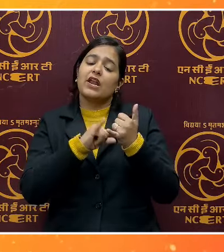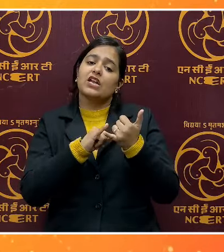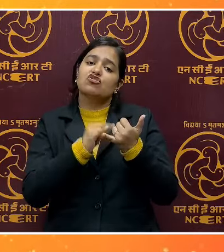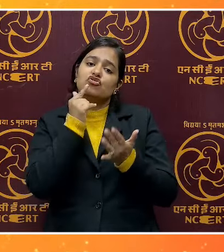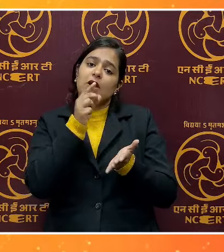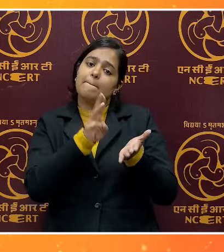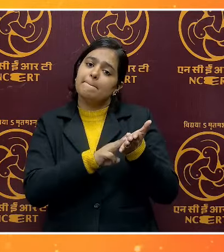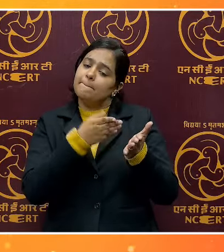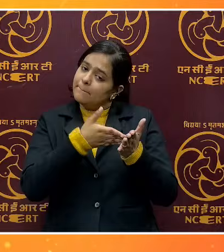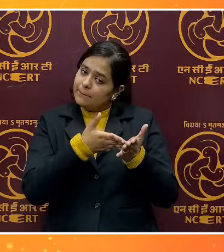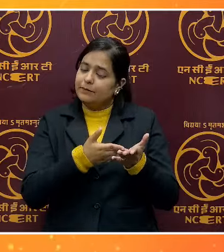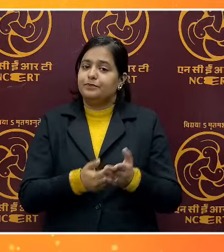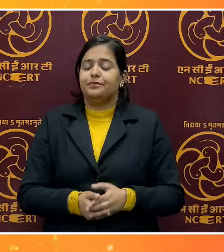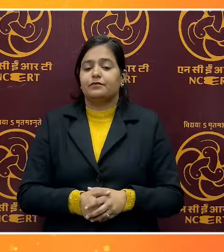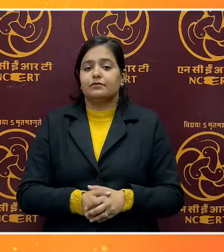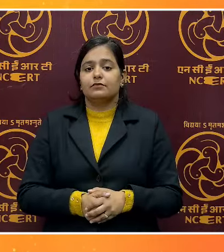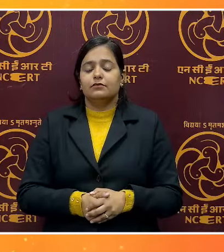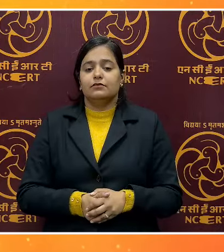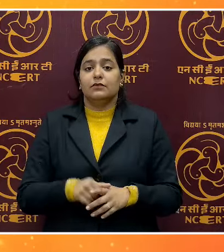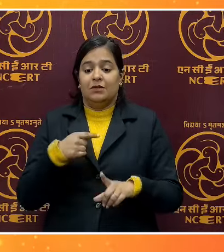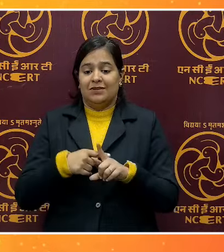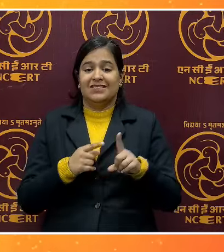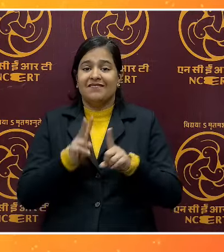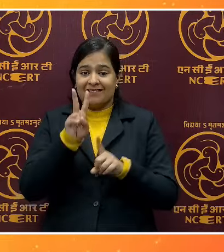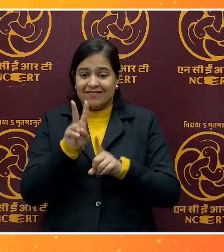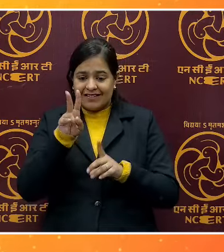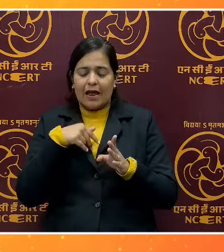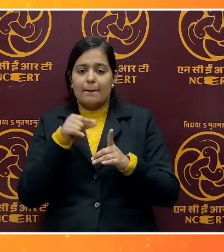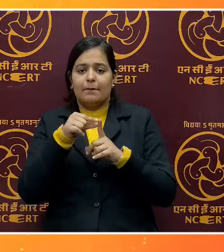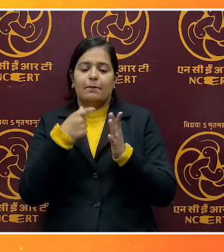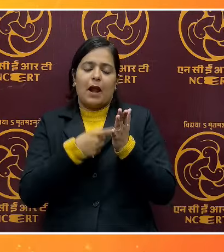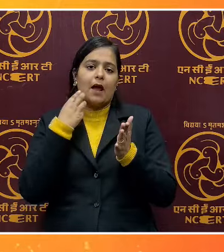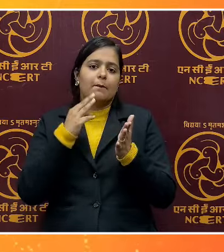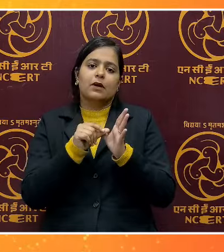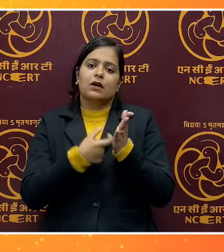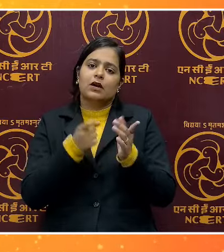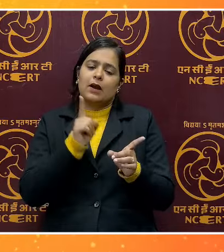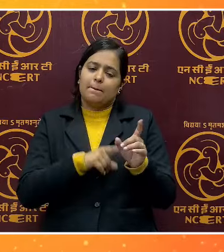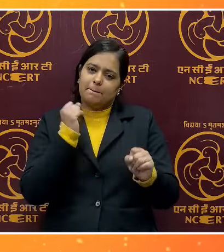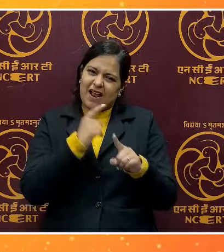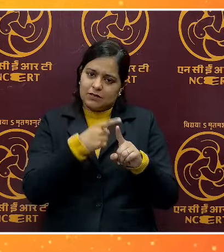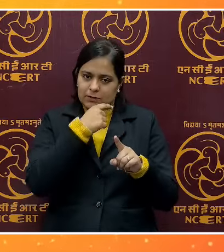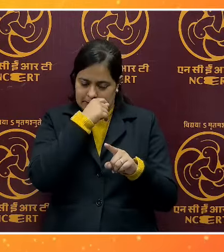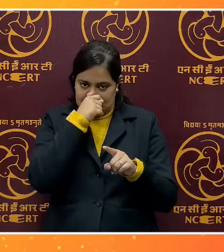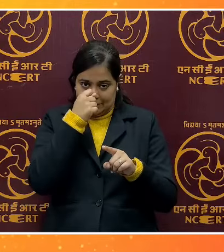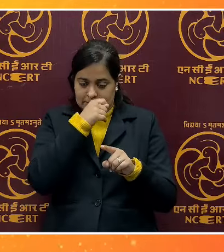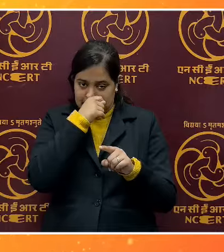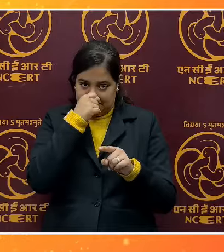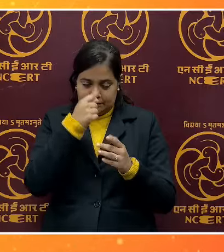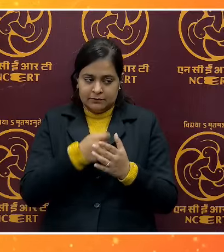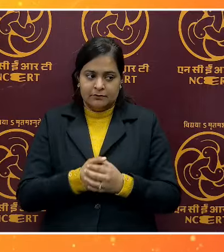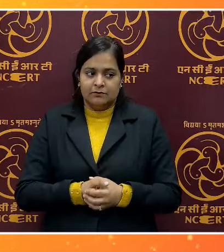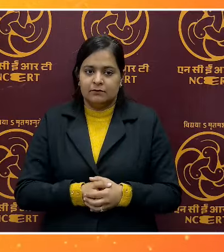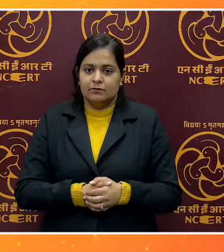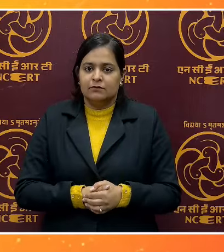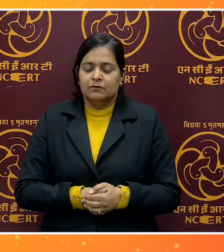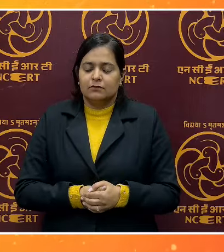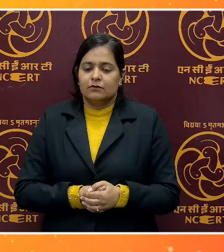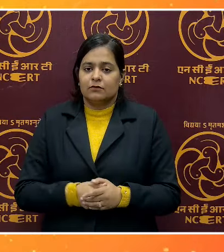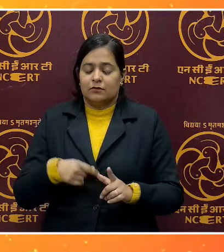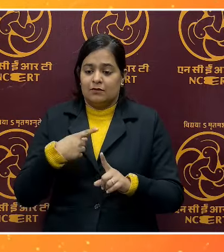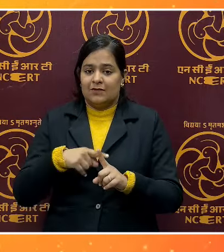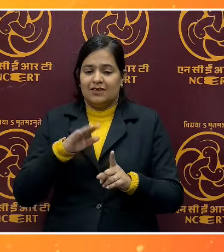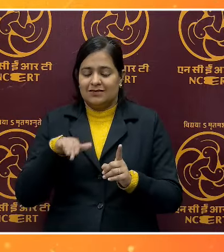ionizable, and according to Werner, it is the primary valency. It is forming the primary valency, and